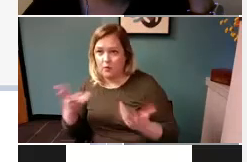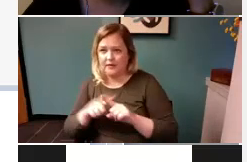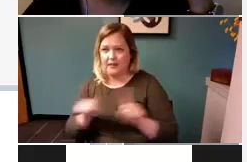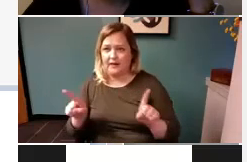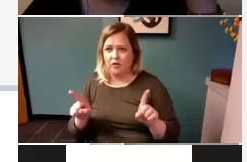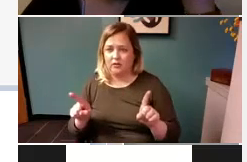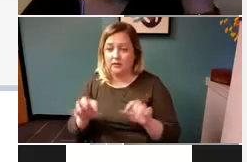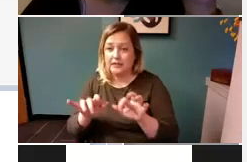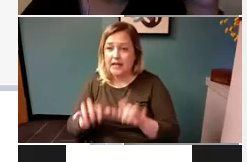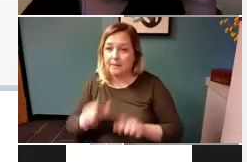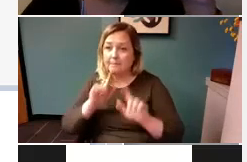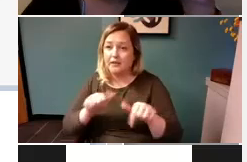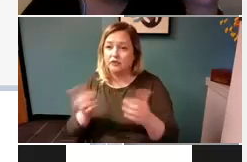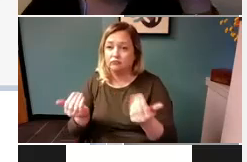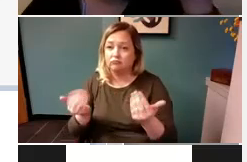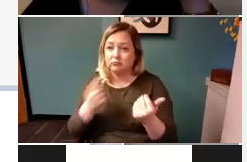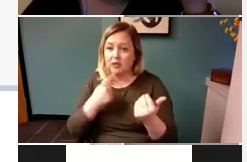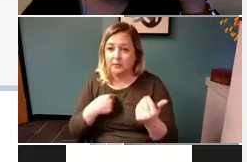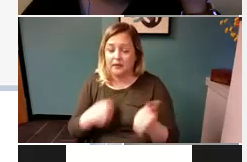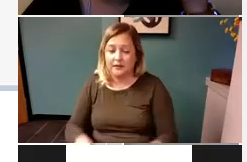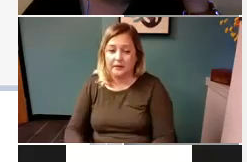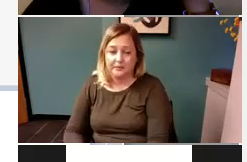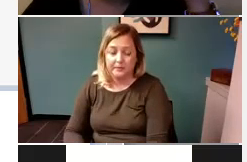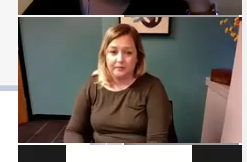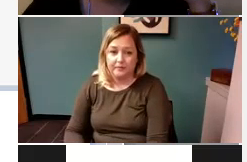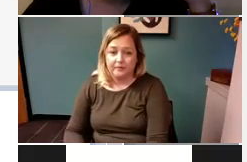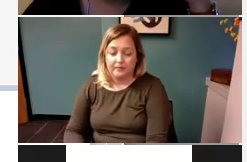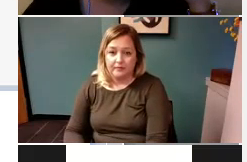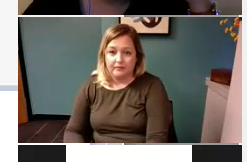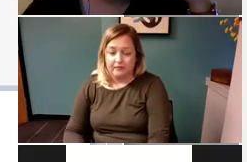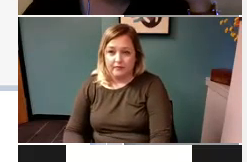Anybody? And I do not expect you guys to know the answer.